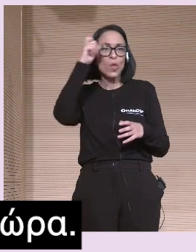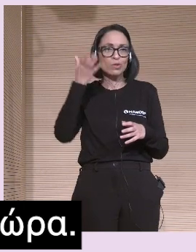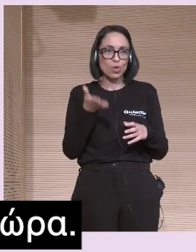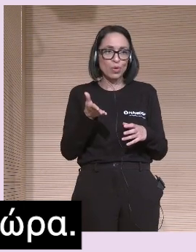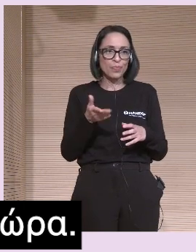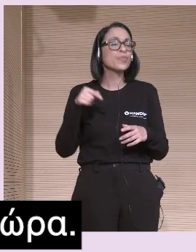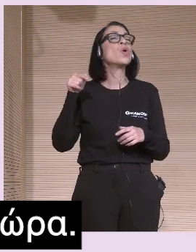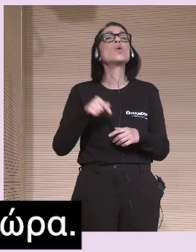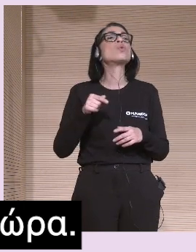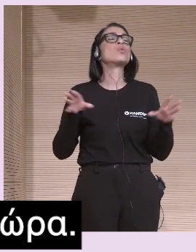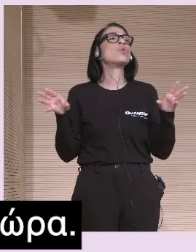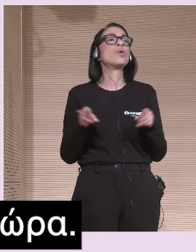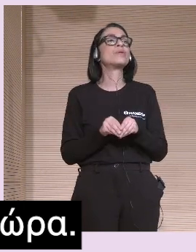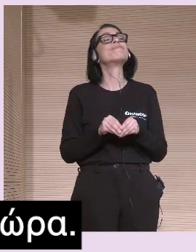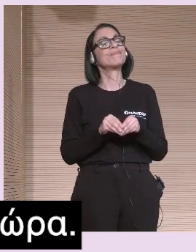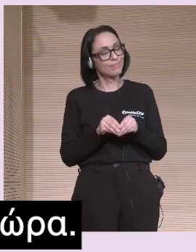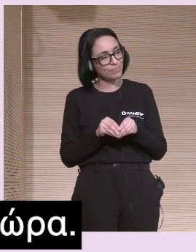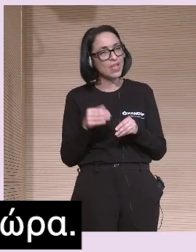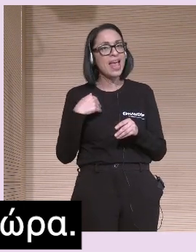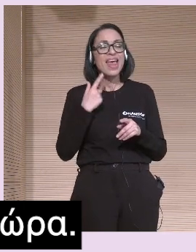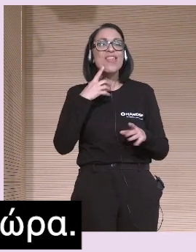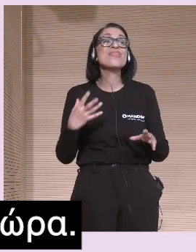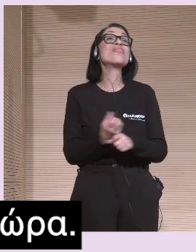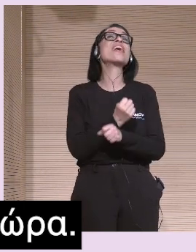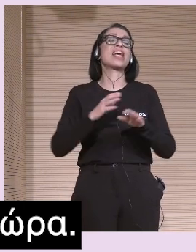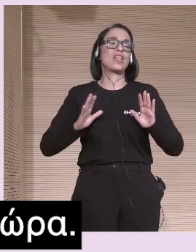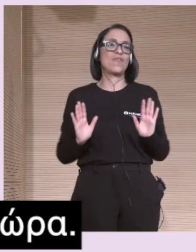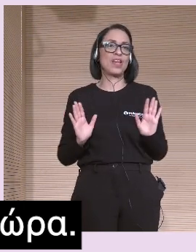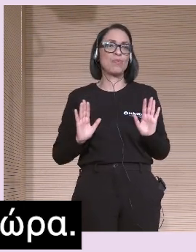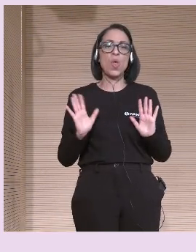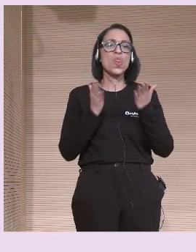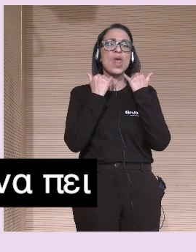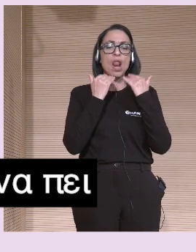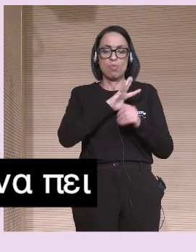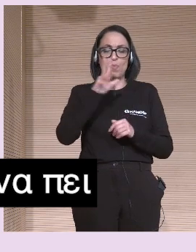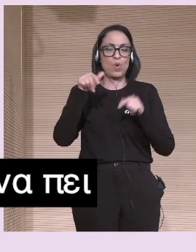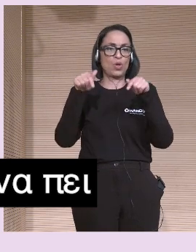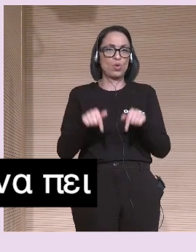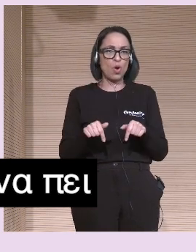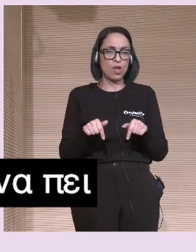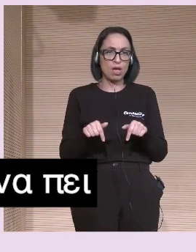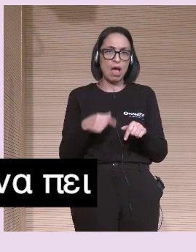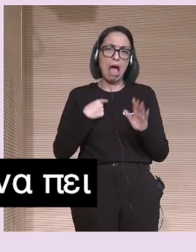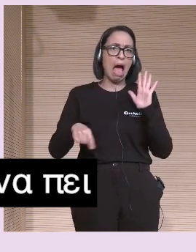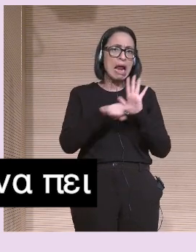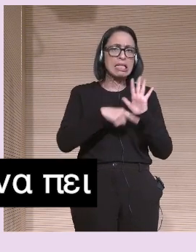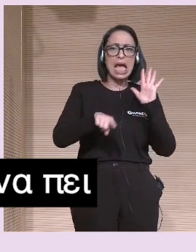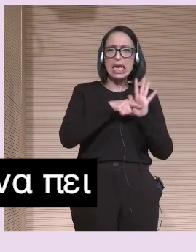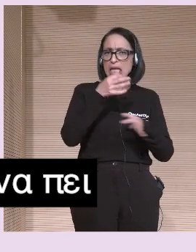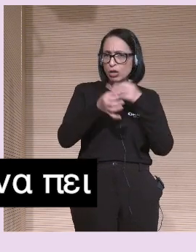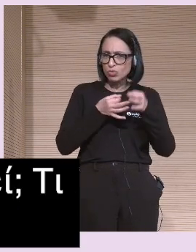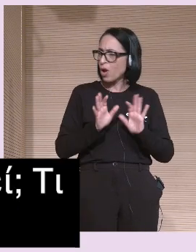haven't attracted negative coverage so far. Occasionally we get people walking into the shopping centre, but it's